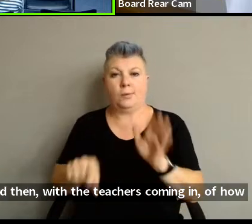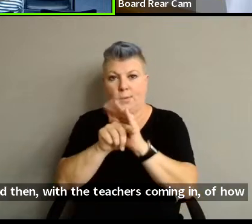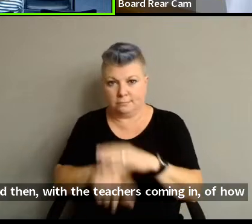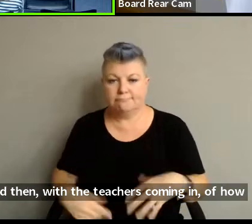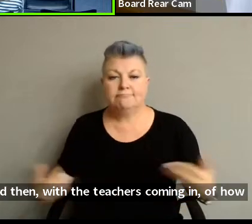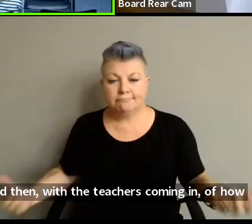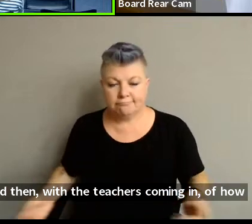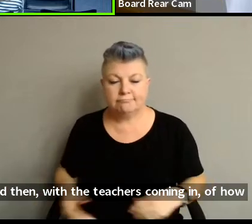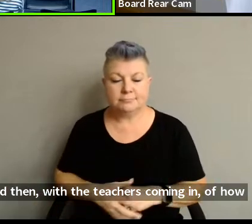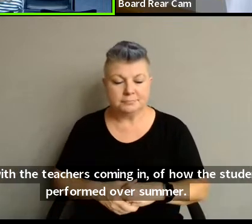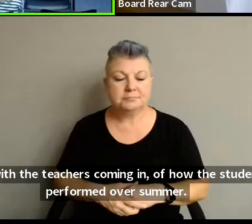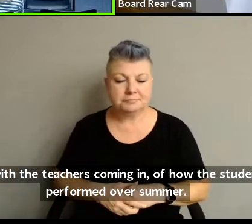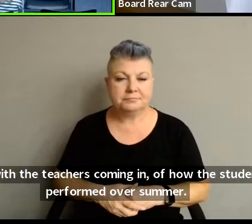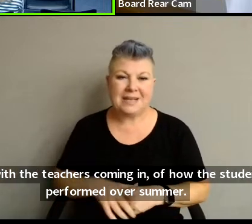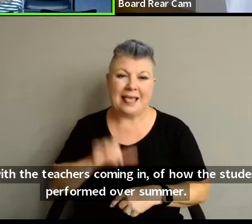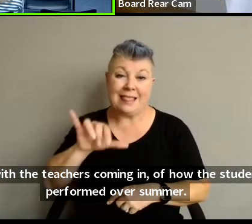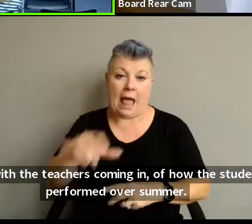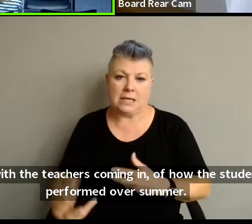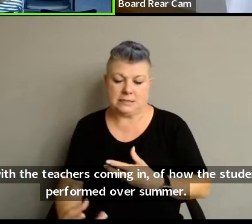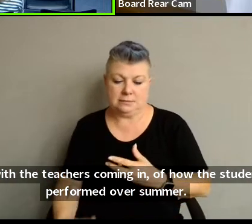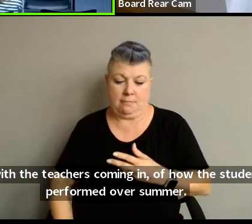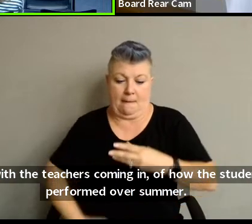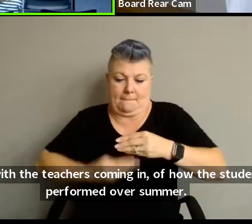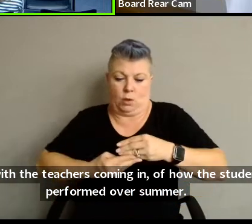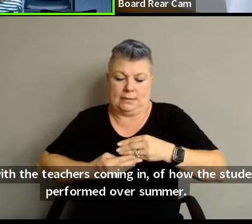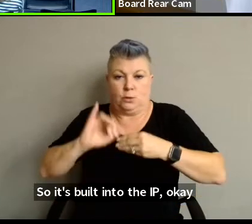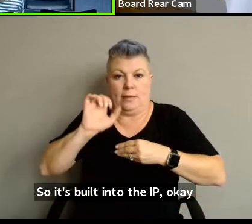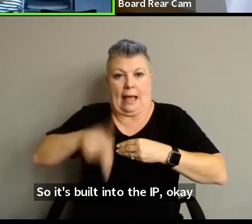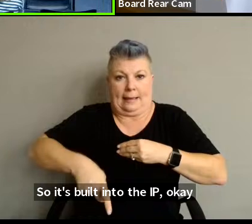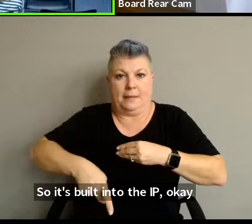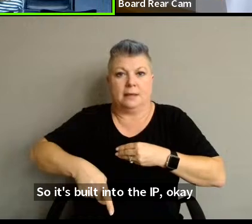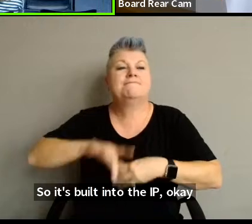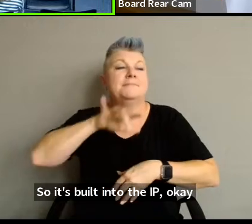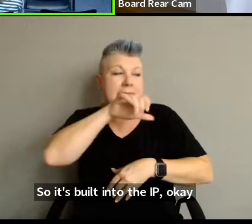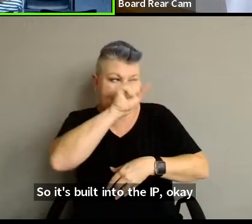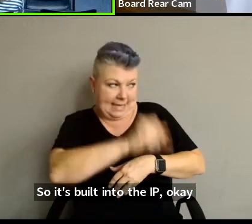it's built into the IEP. Yes, ma'am. Okay, thank you. Appreciate that.